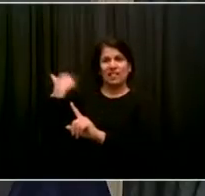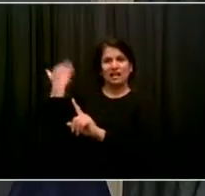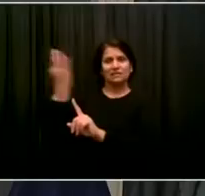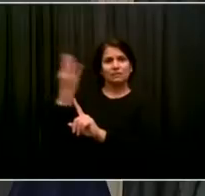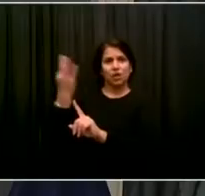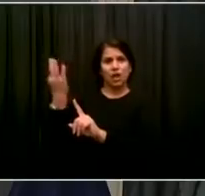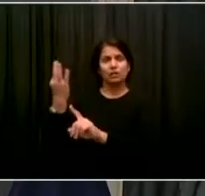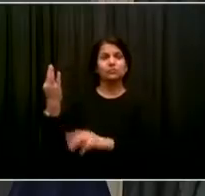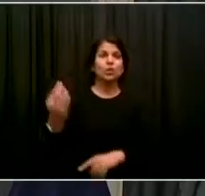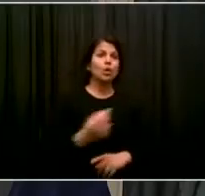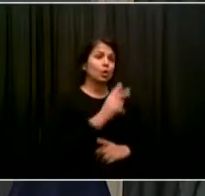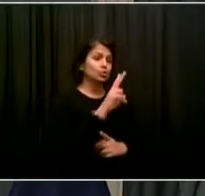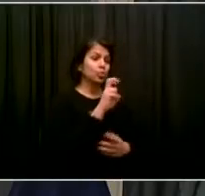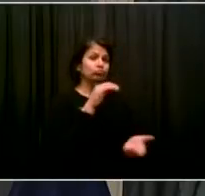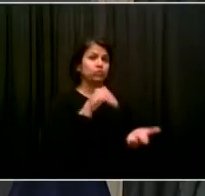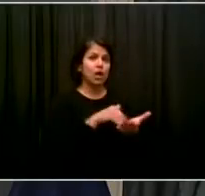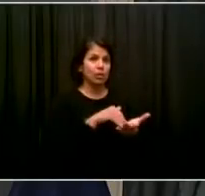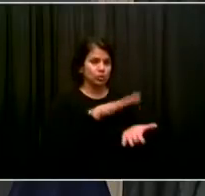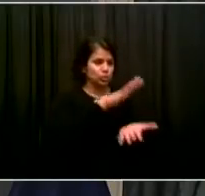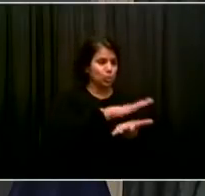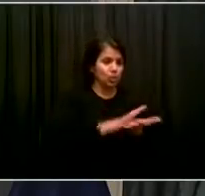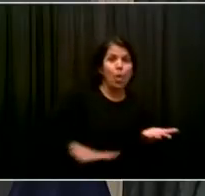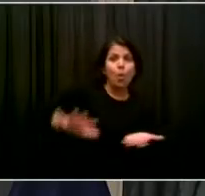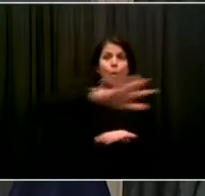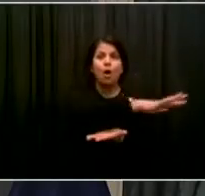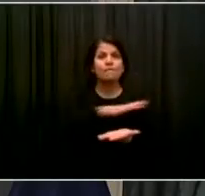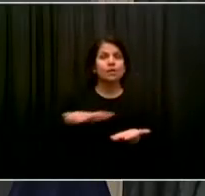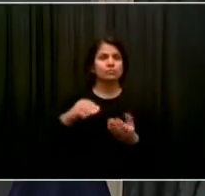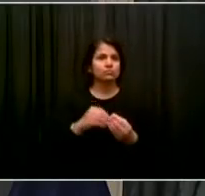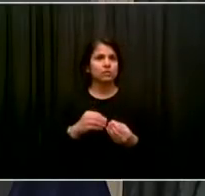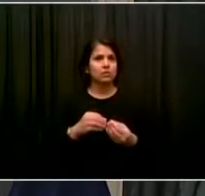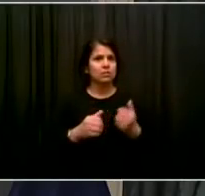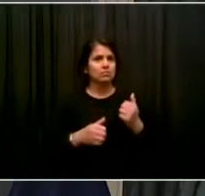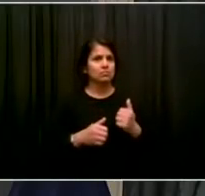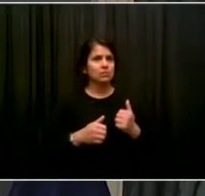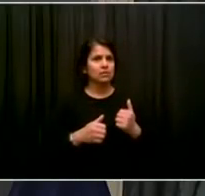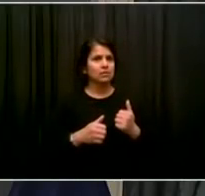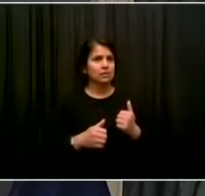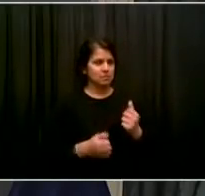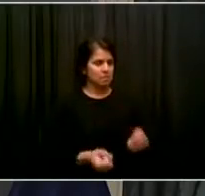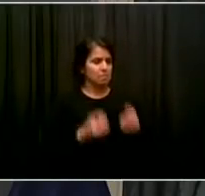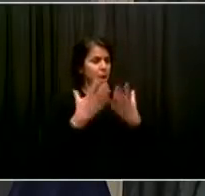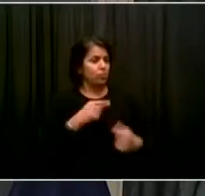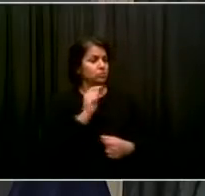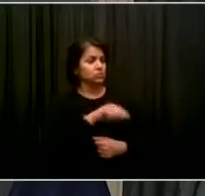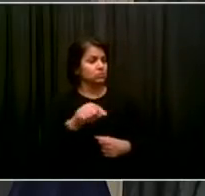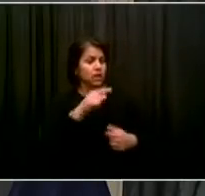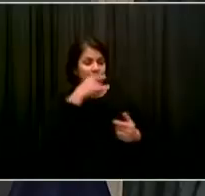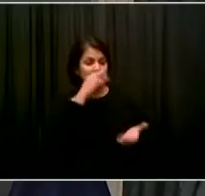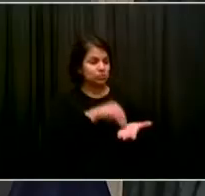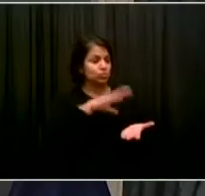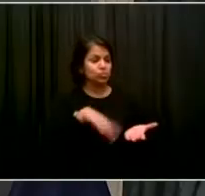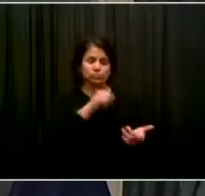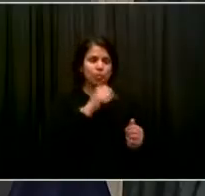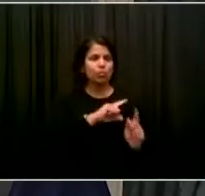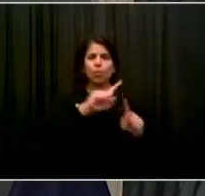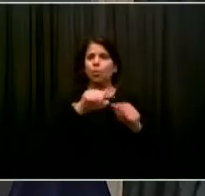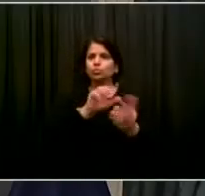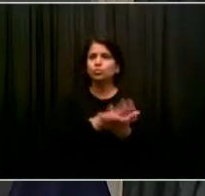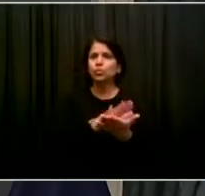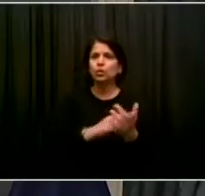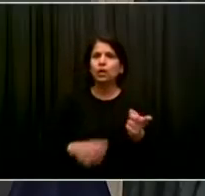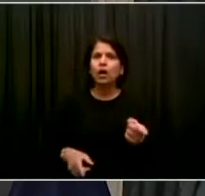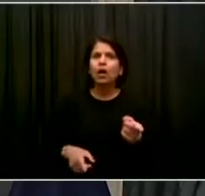kids are not going to school. How do you put that number in perspective, and how are you going to be